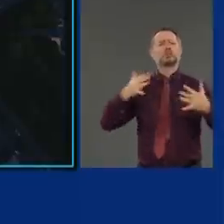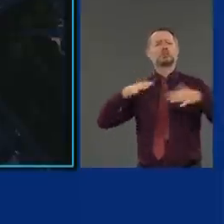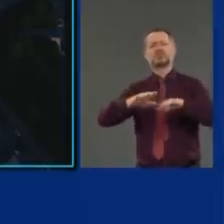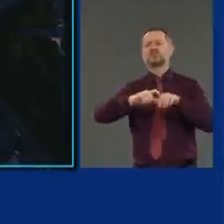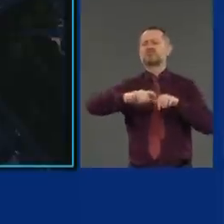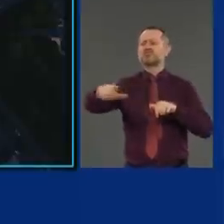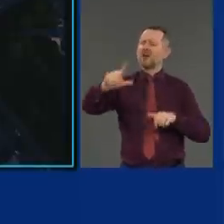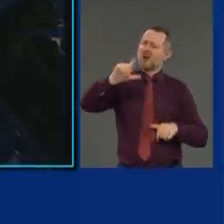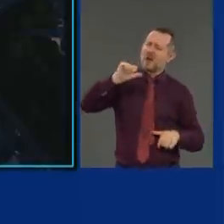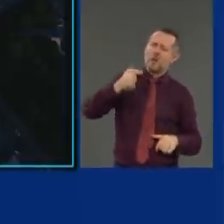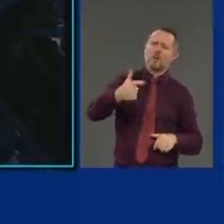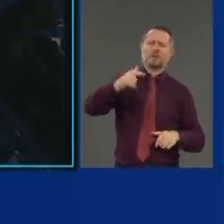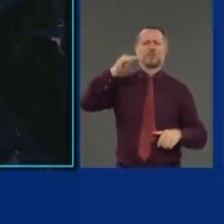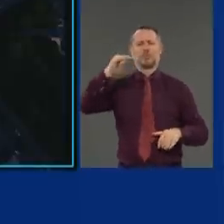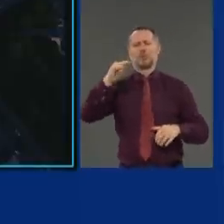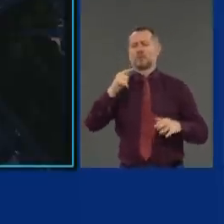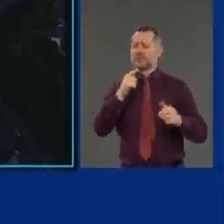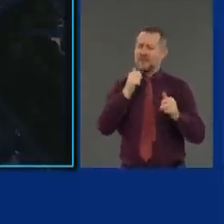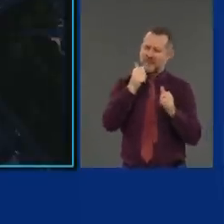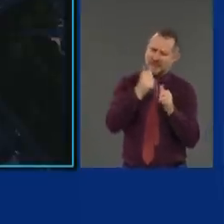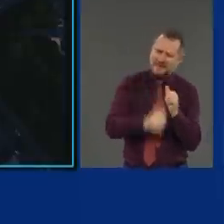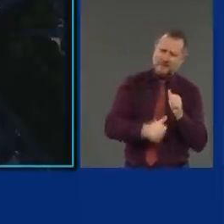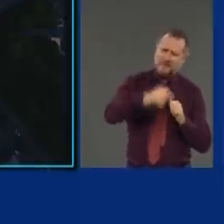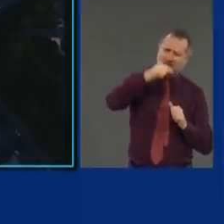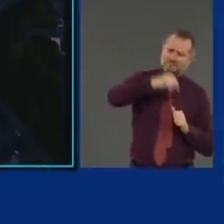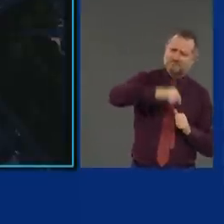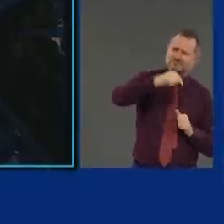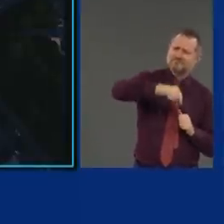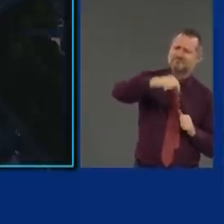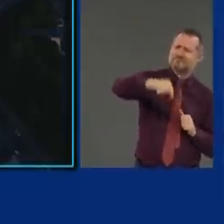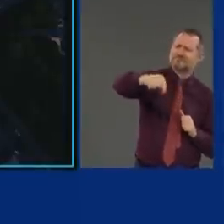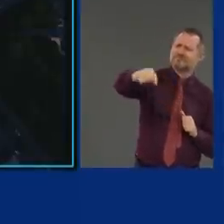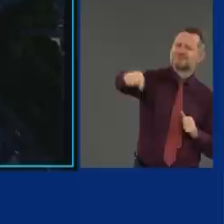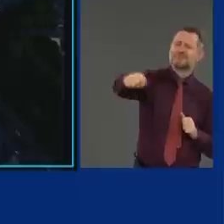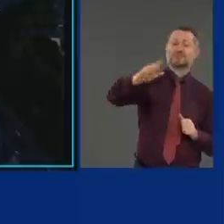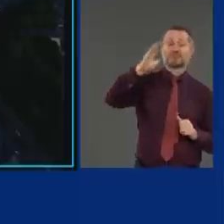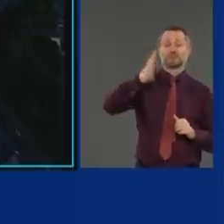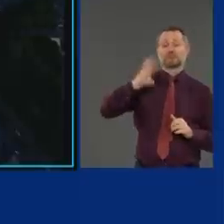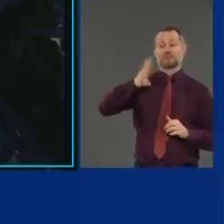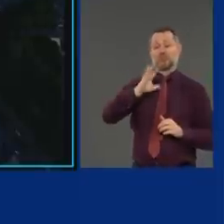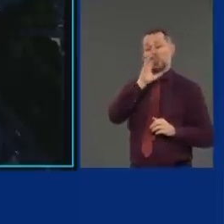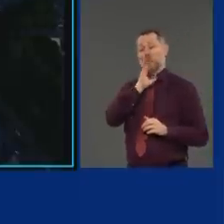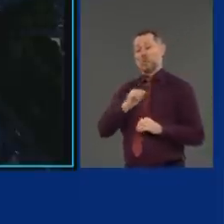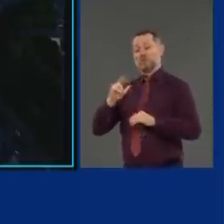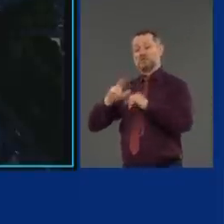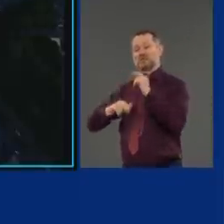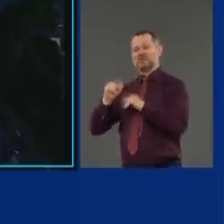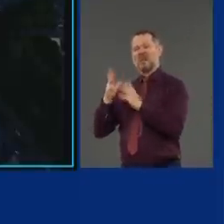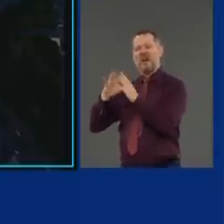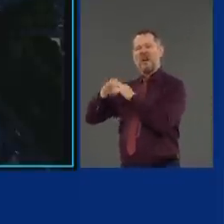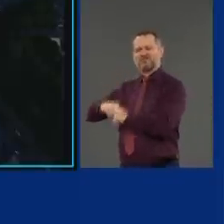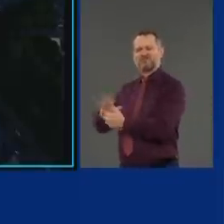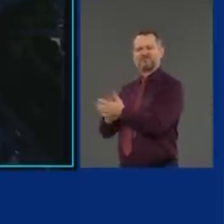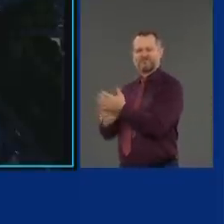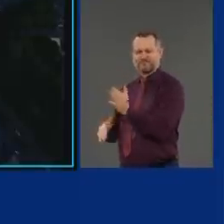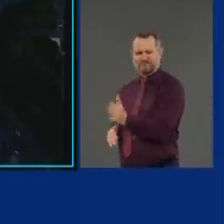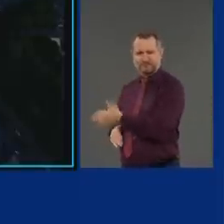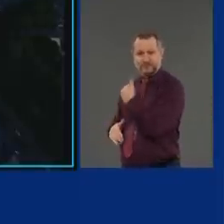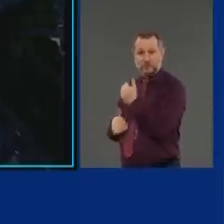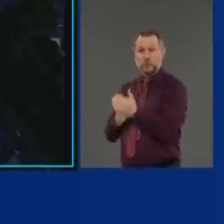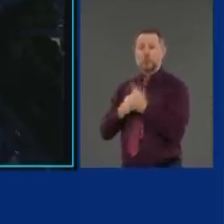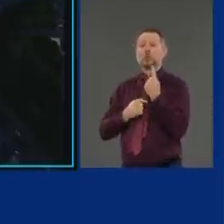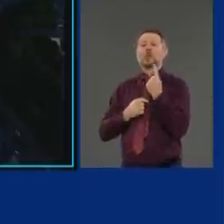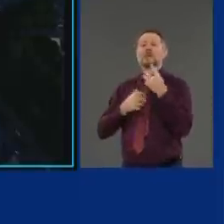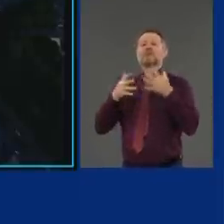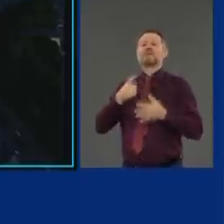Every single legacy passenger building torn down, with the exception of the landmark Marine Air Terminal. In their place, a